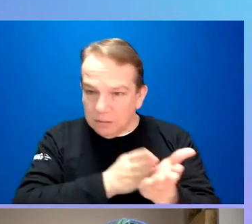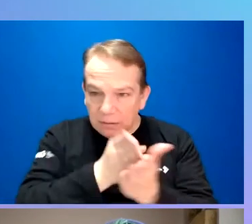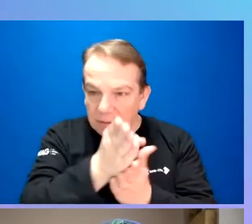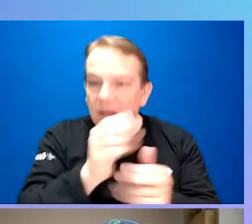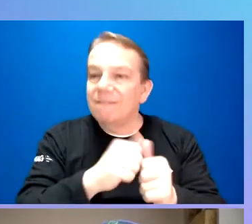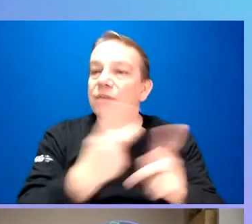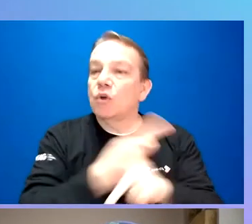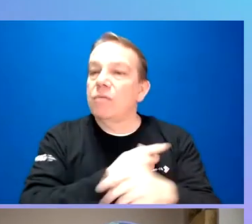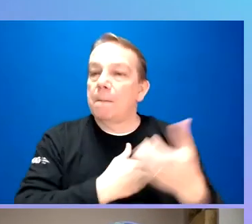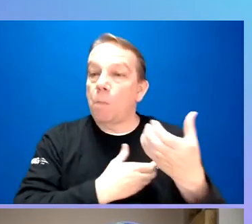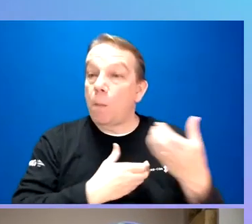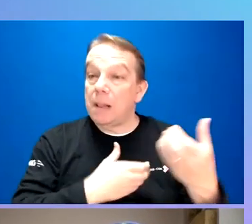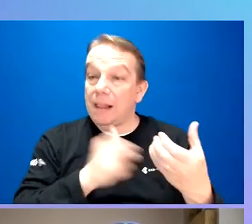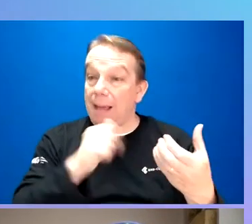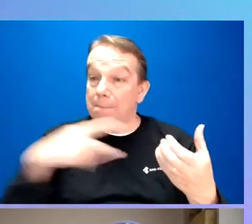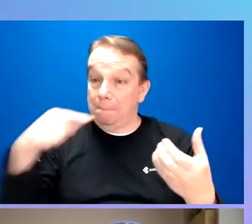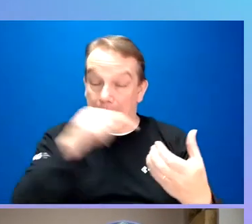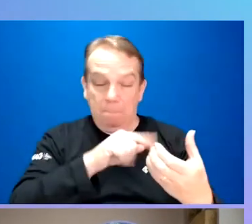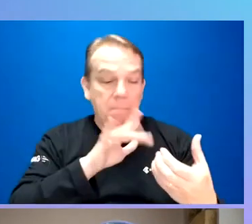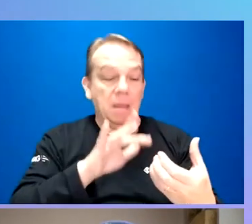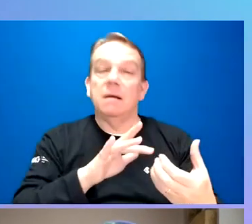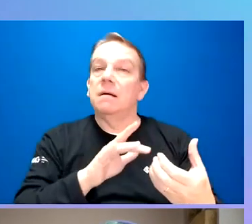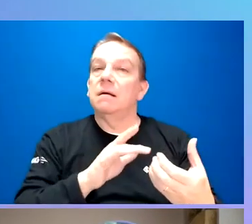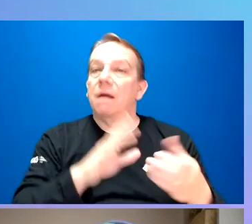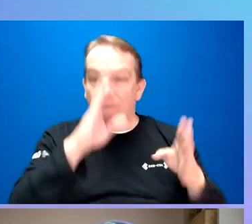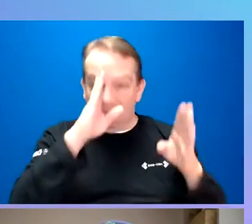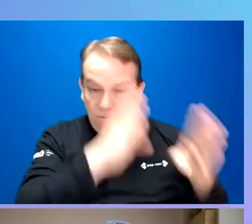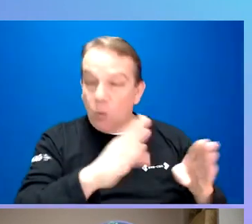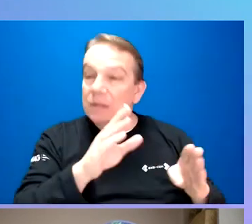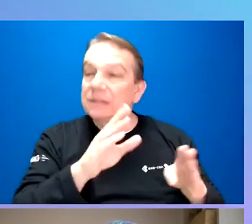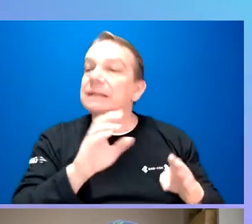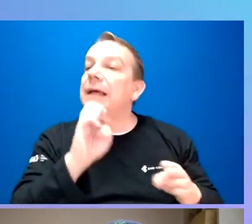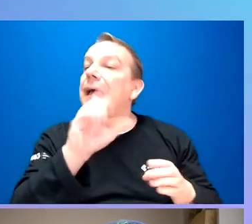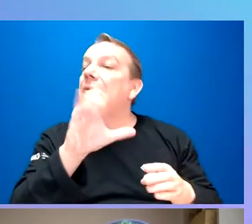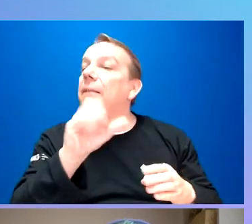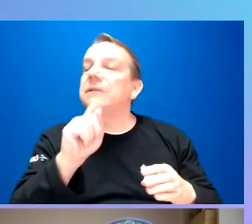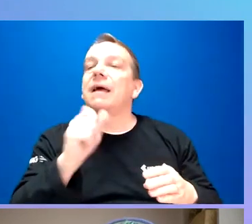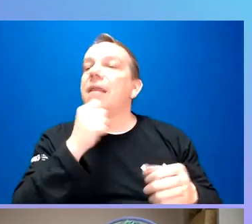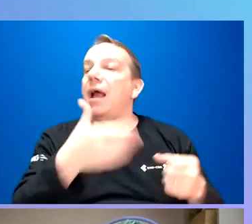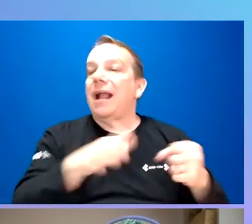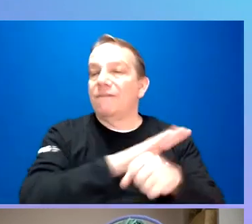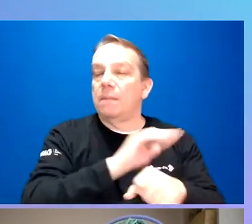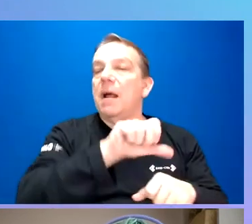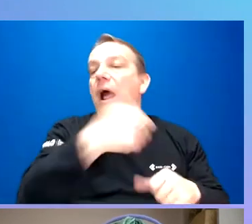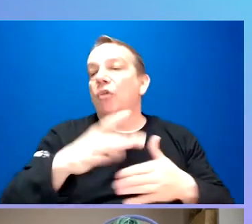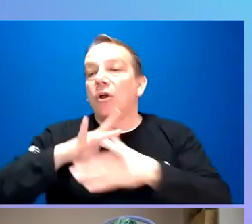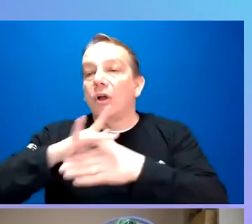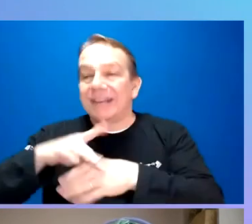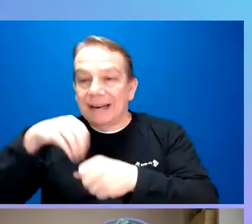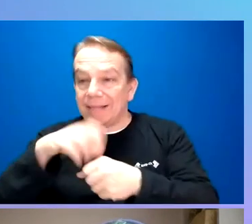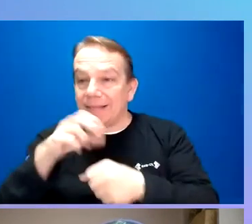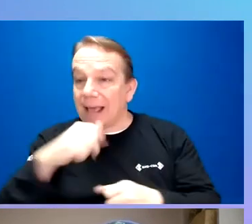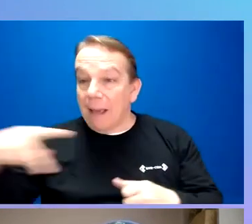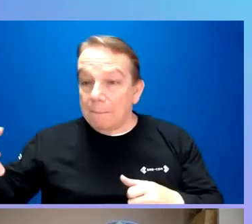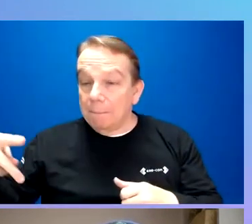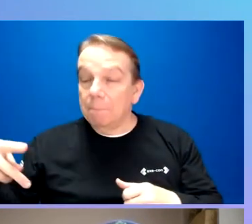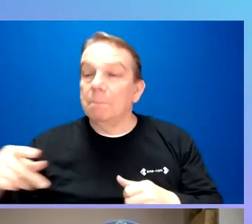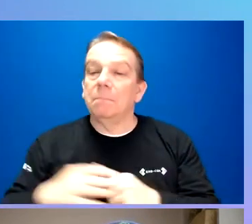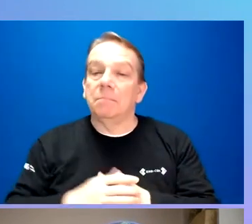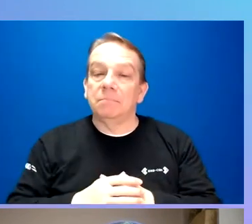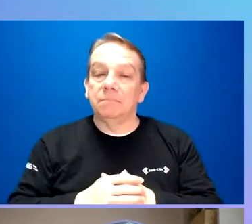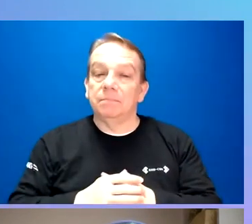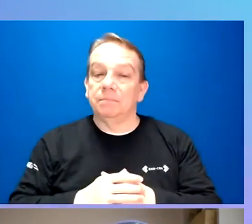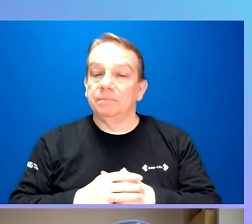app, it ensures that focusable elements are not covered or completely covered by other content. So in order to support this